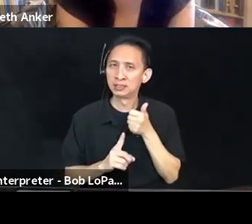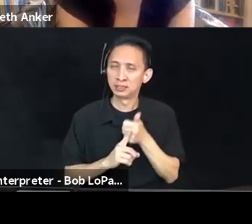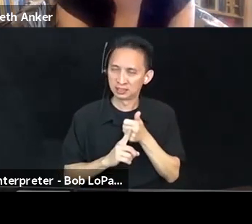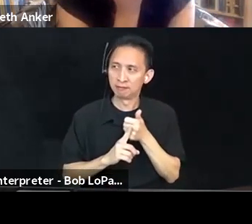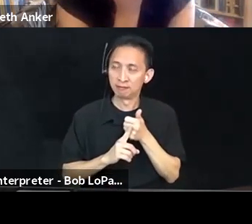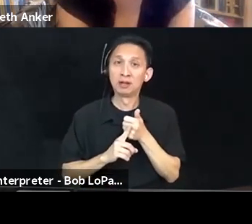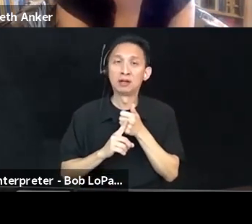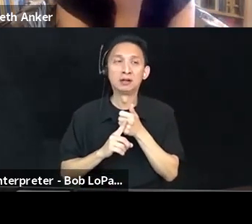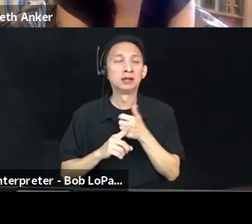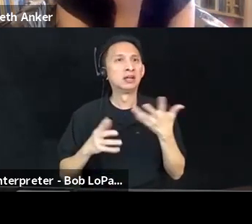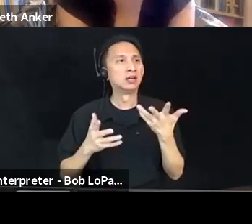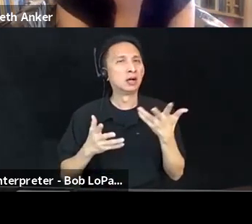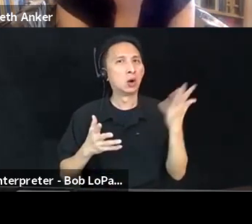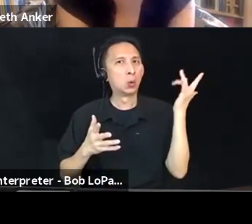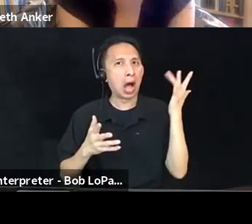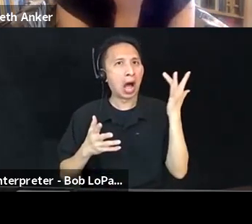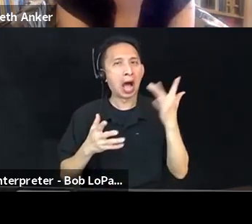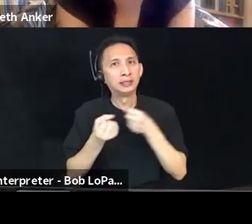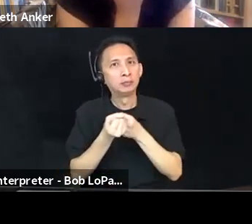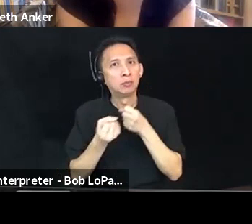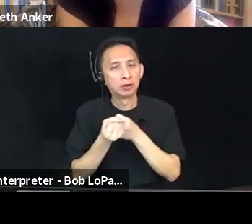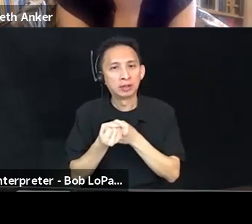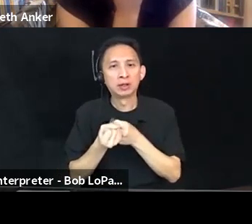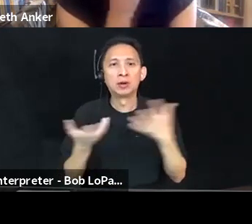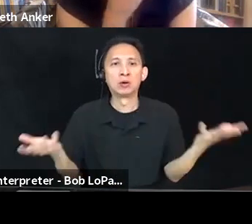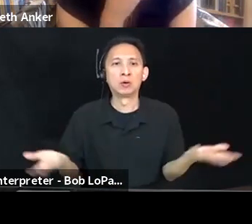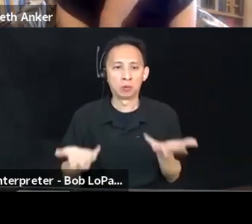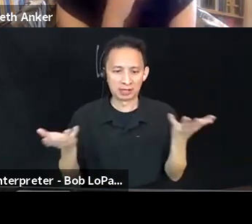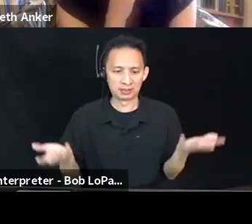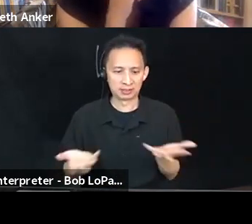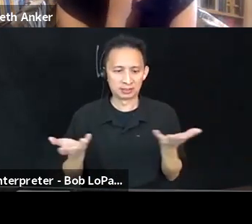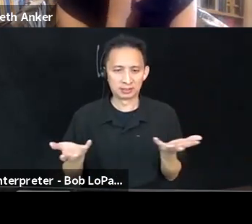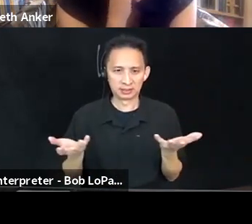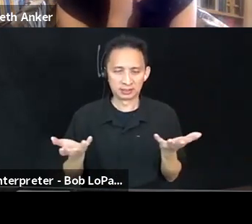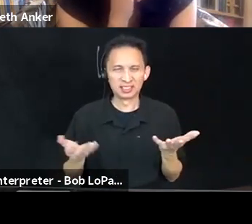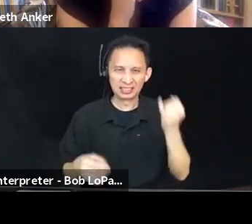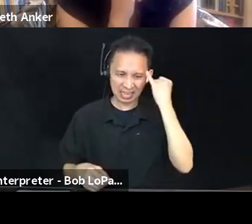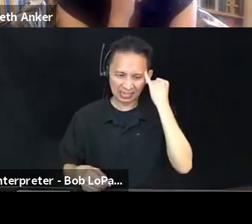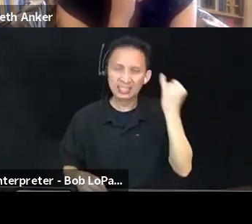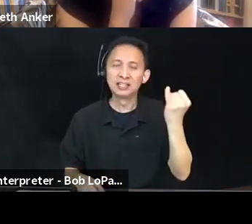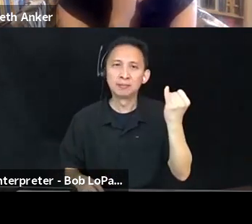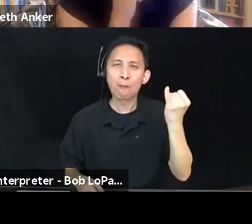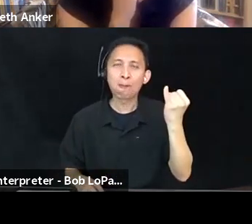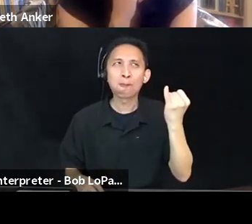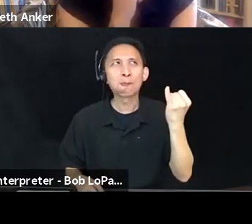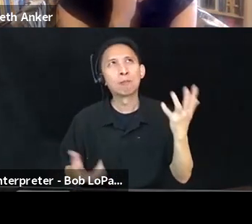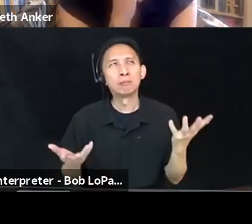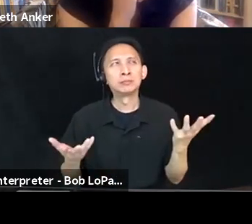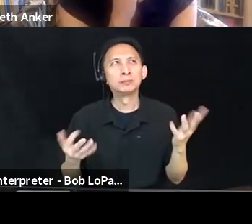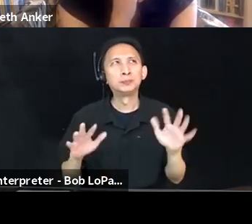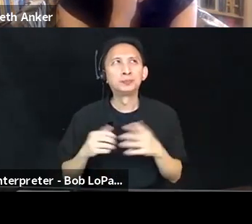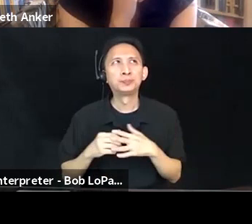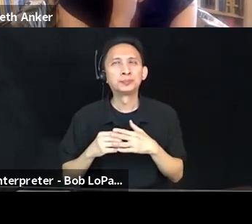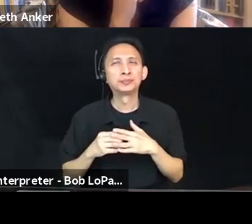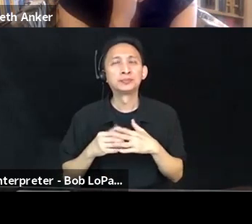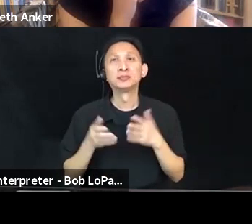nourished by the myth of autochthony, the idea of a